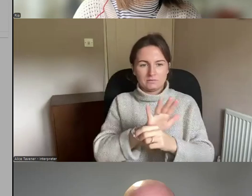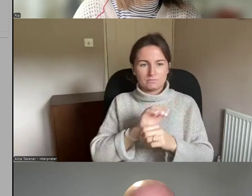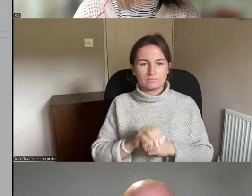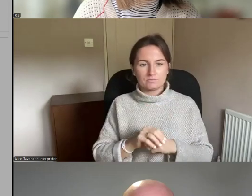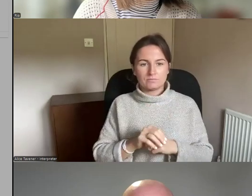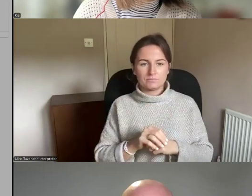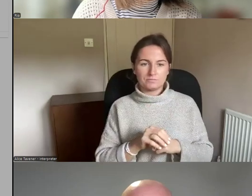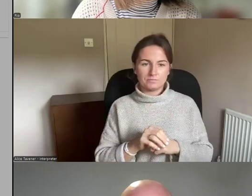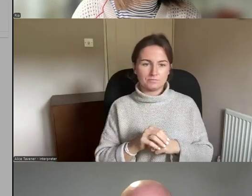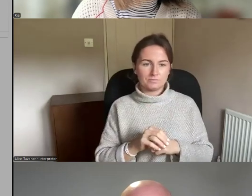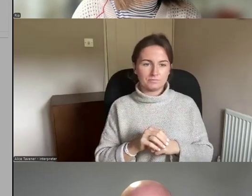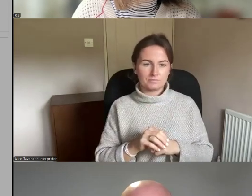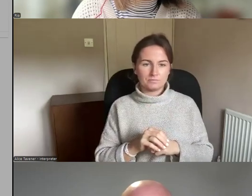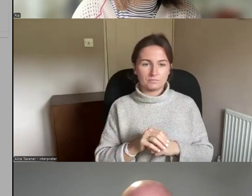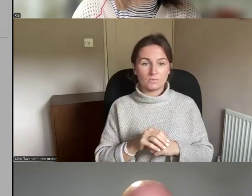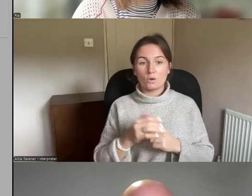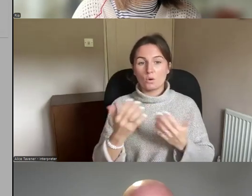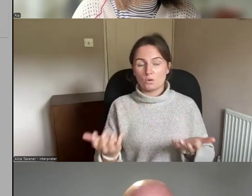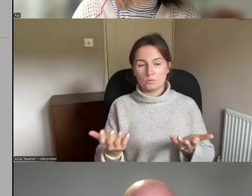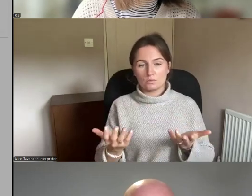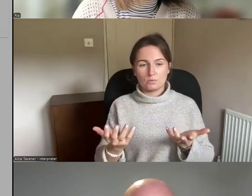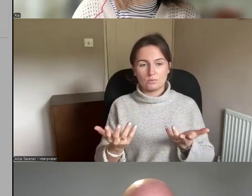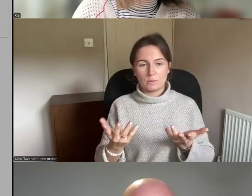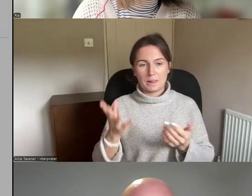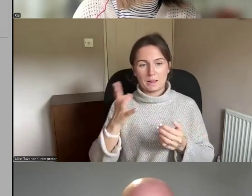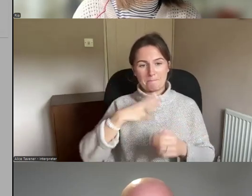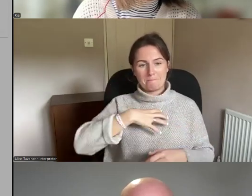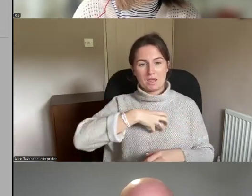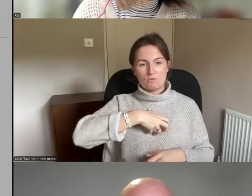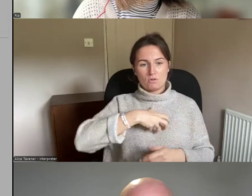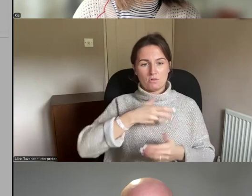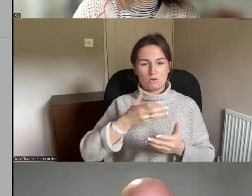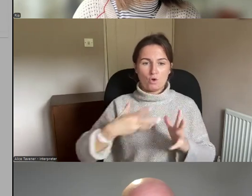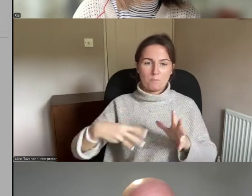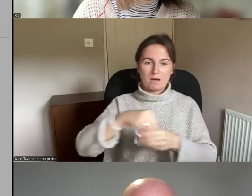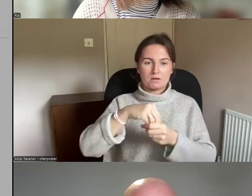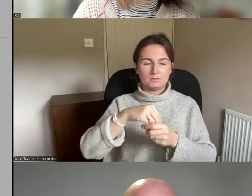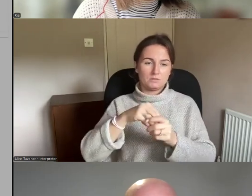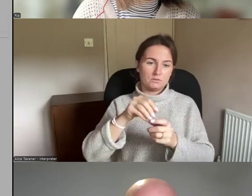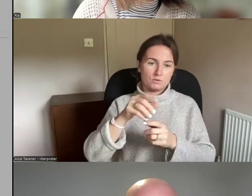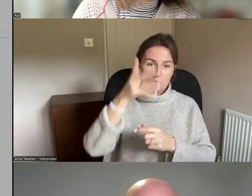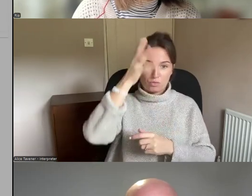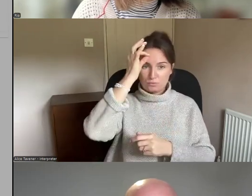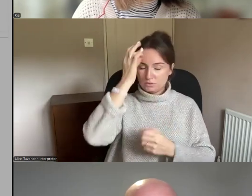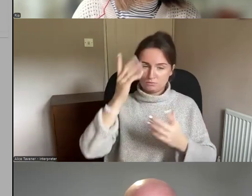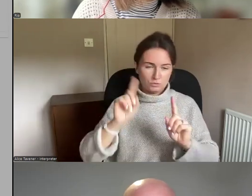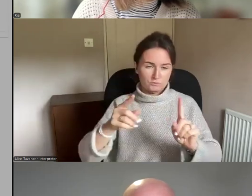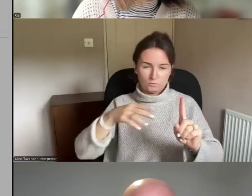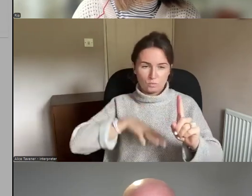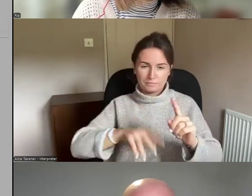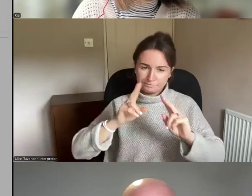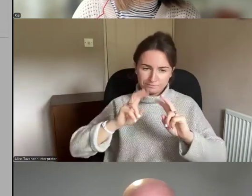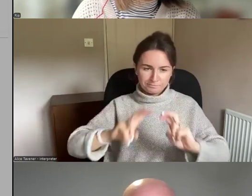Council areas in the Midlands, or mayoral combined authorities. So you can pick and choose what you're interested in. I